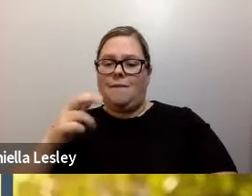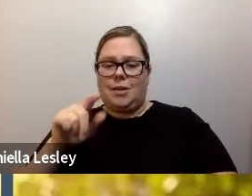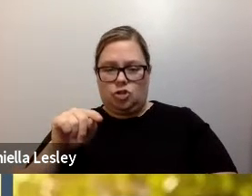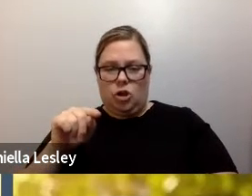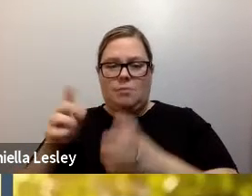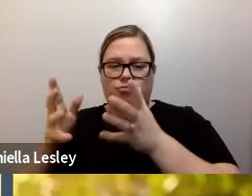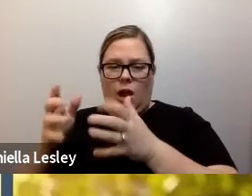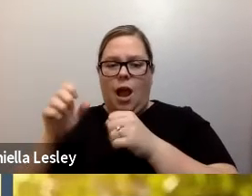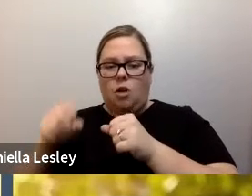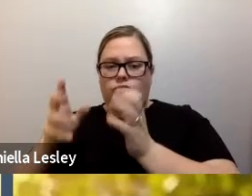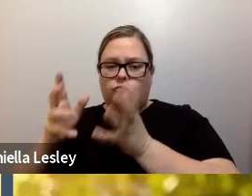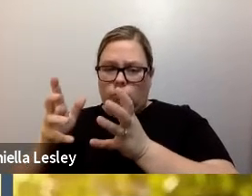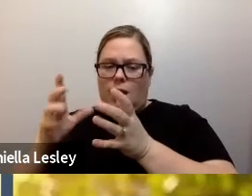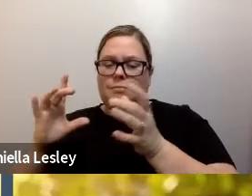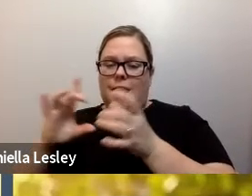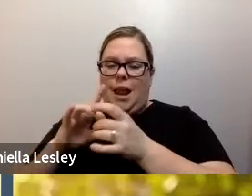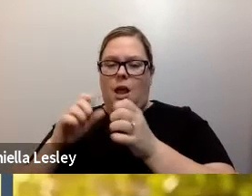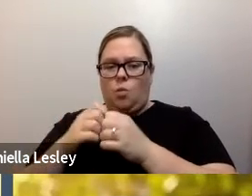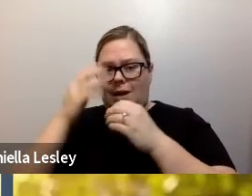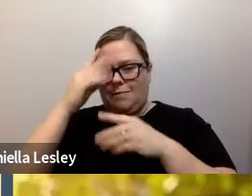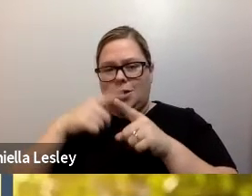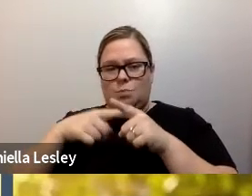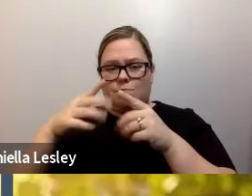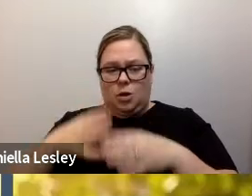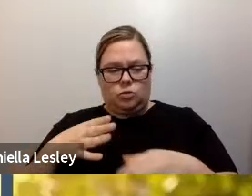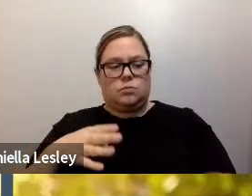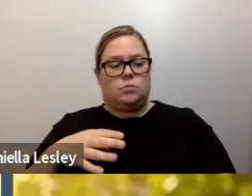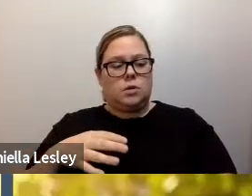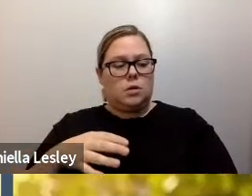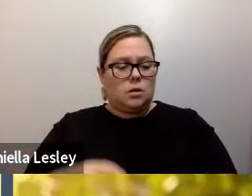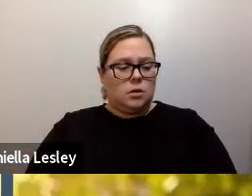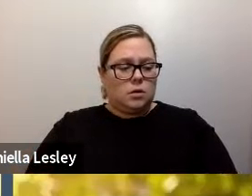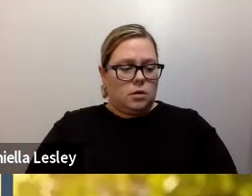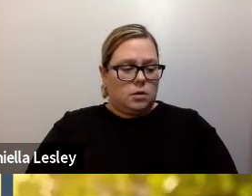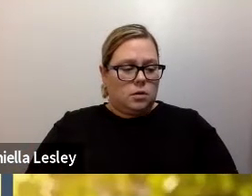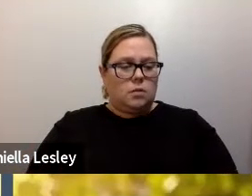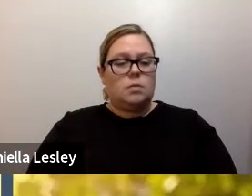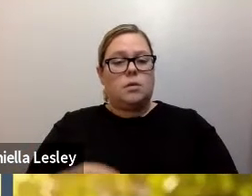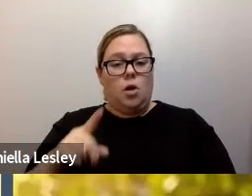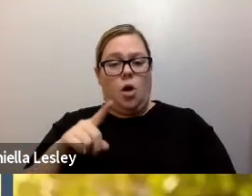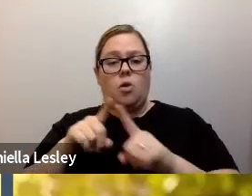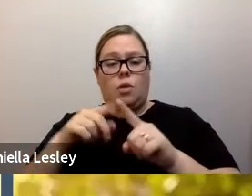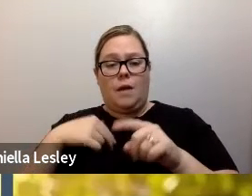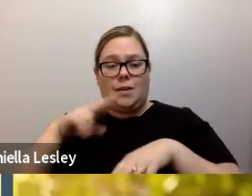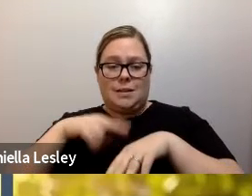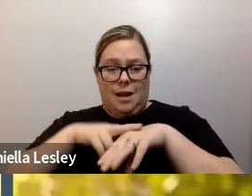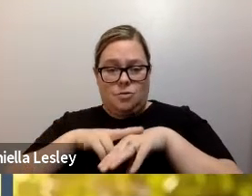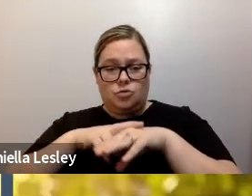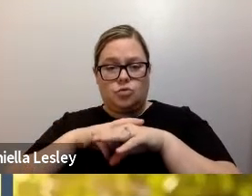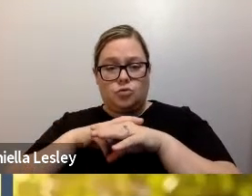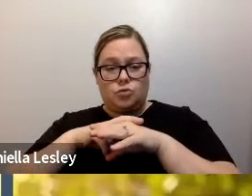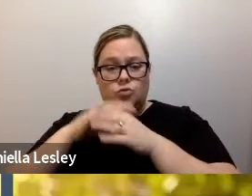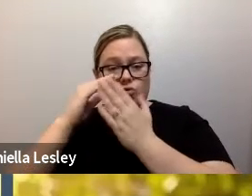can connect with an information specialist. We also have a national directory on the website that houses